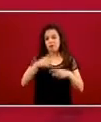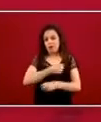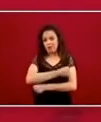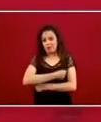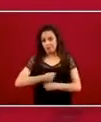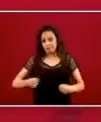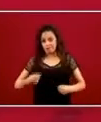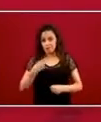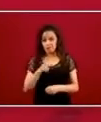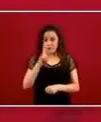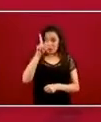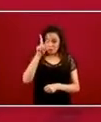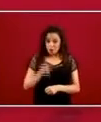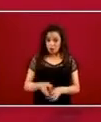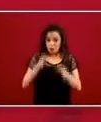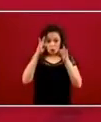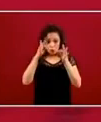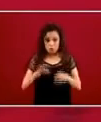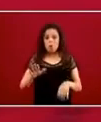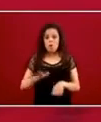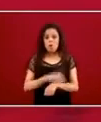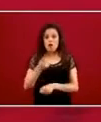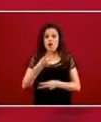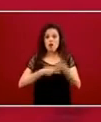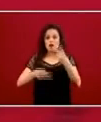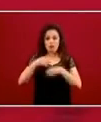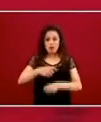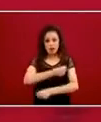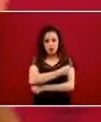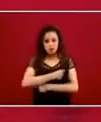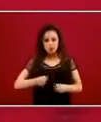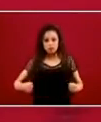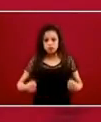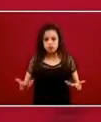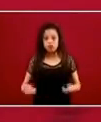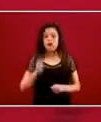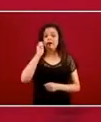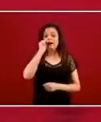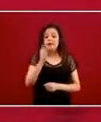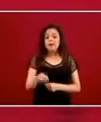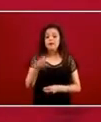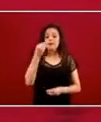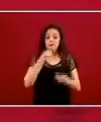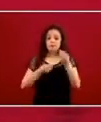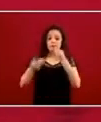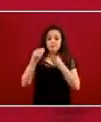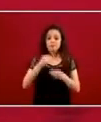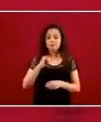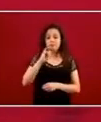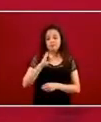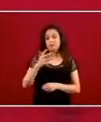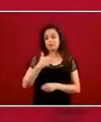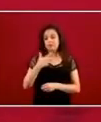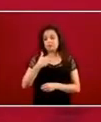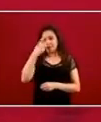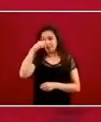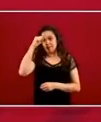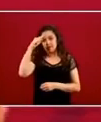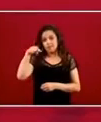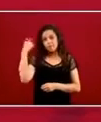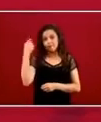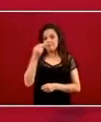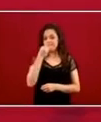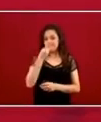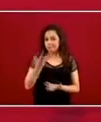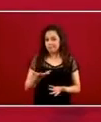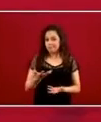we attribute the conditions like obesity to the choices of each individual, and that is wrong. That